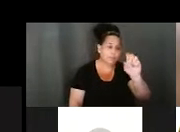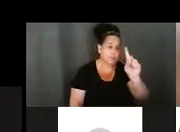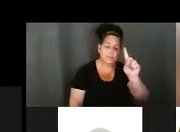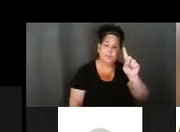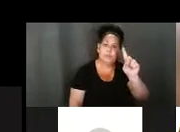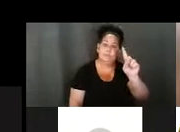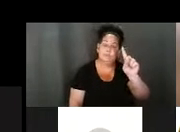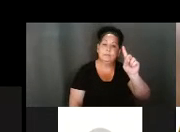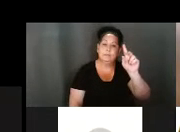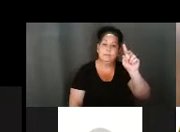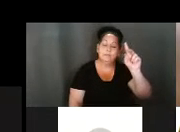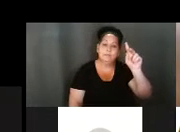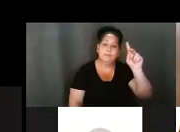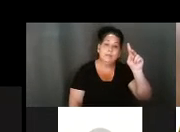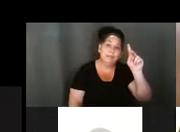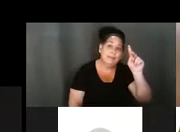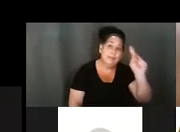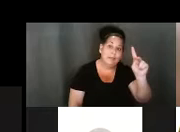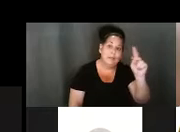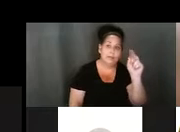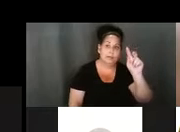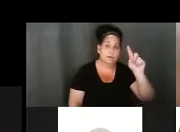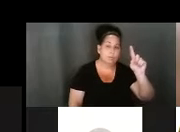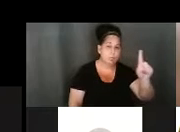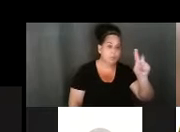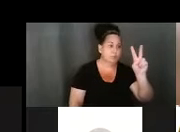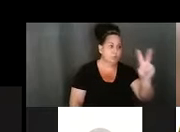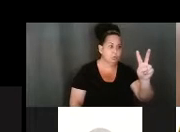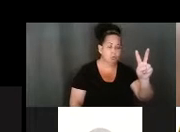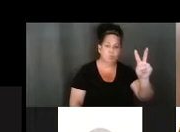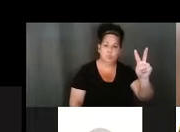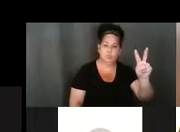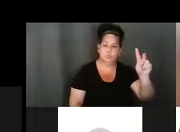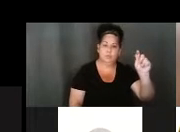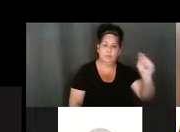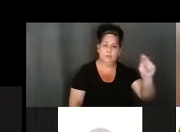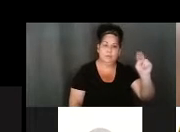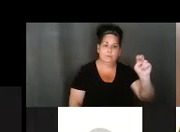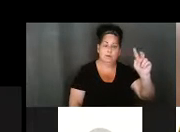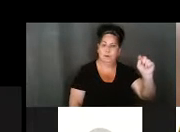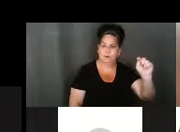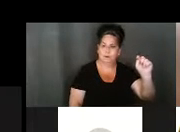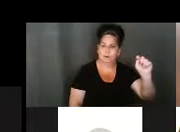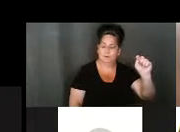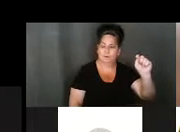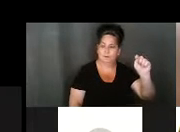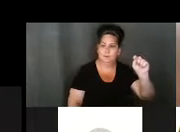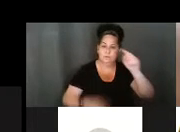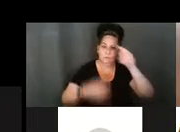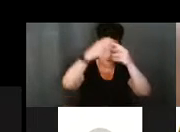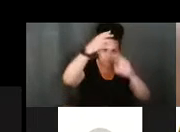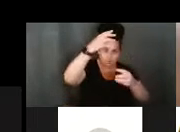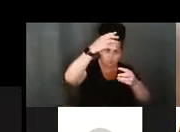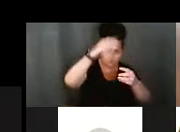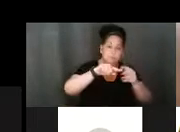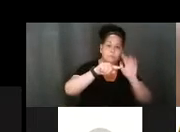www.bcsdk12.net. You will click the image that is pictured on your screen under resources for virtual and in-person